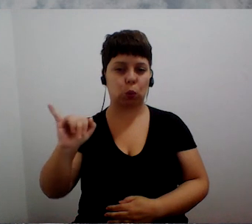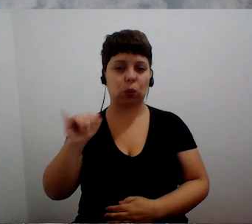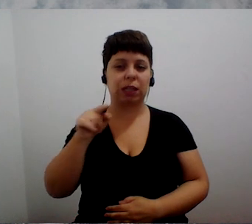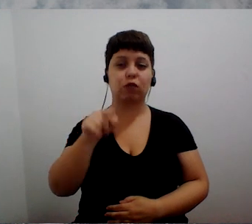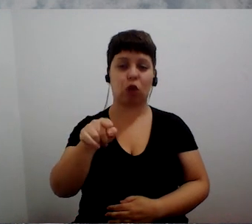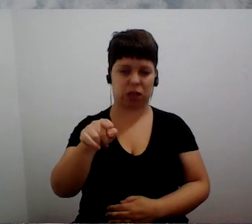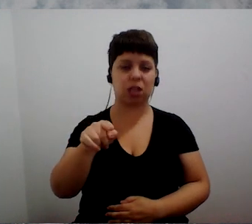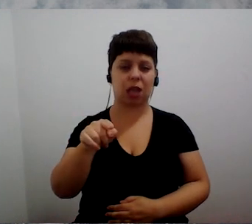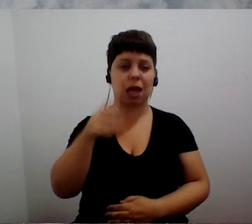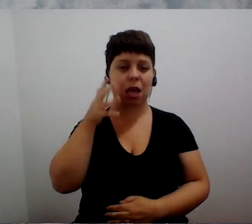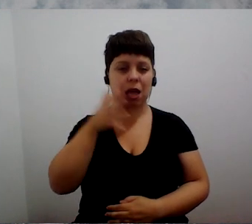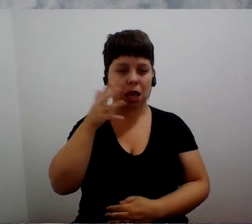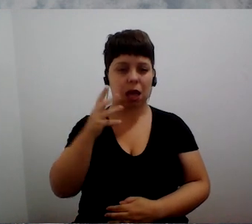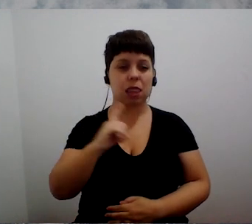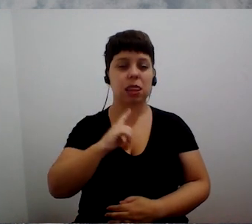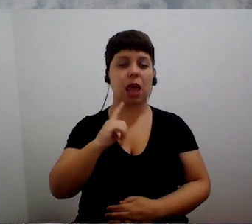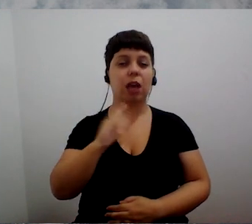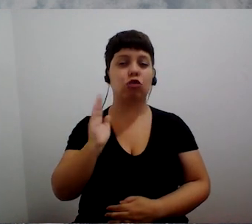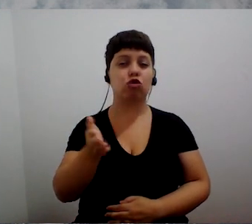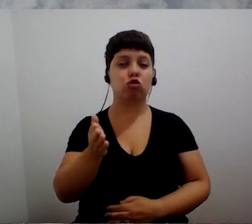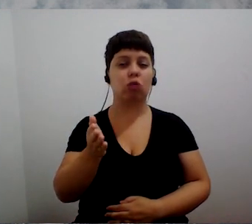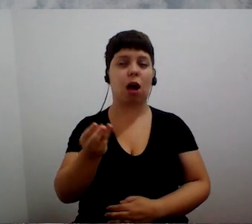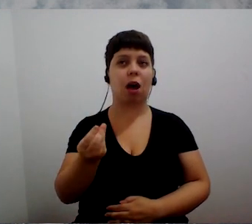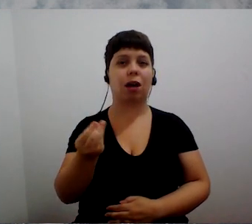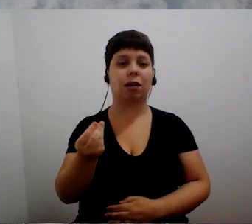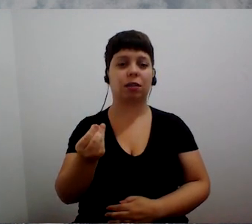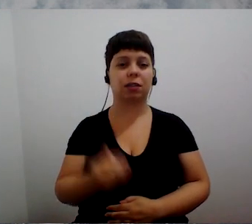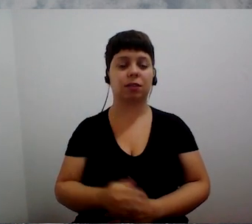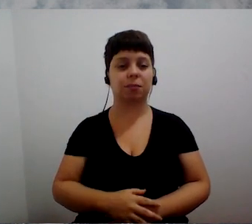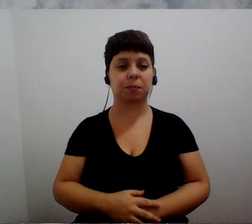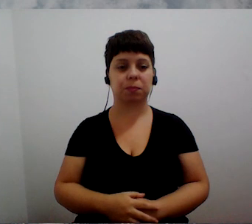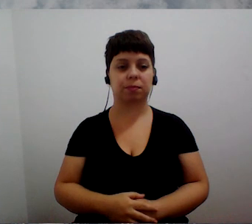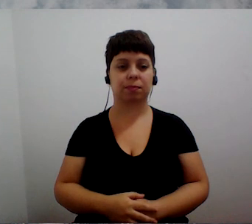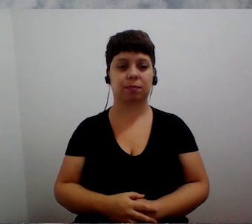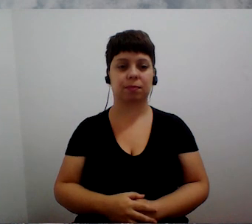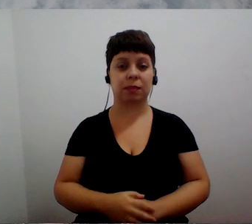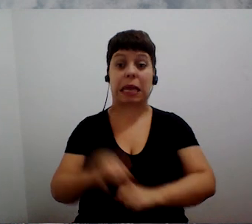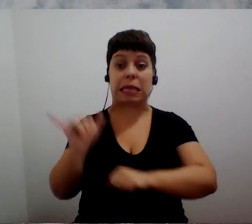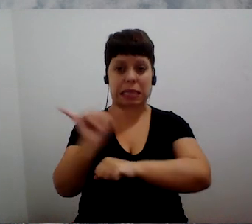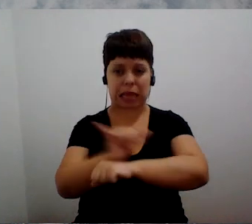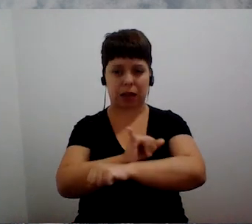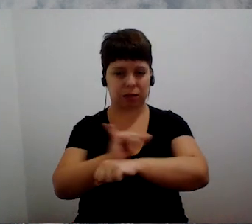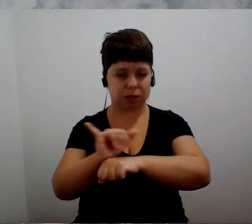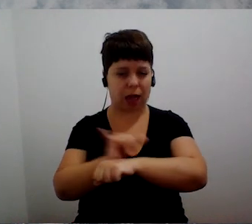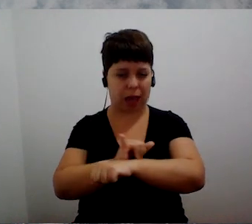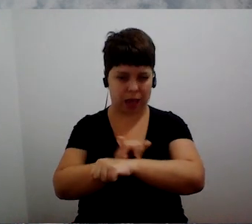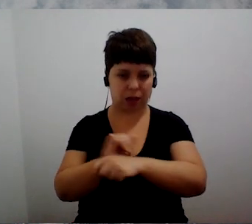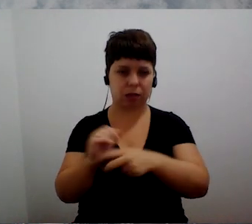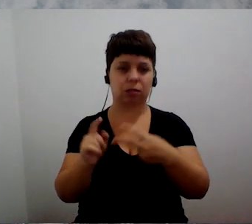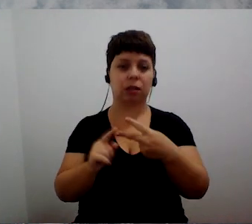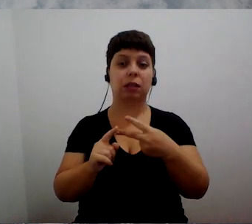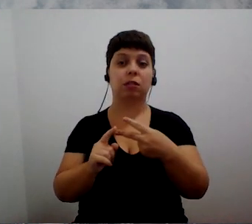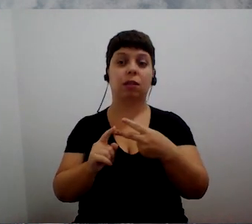on the speeches of Uni and you, we may figure out that we have a strategic